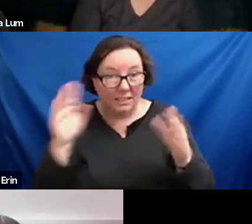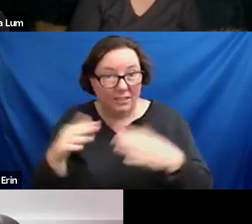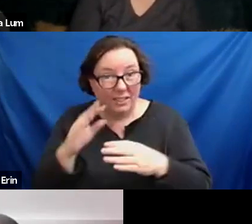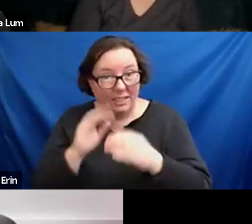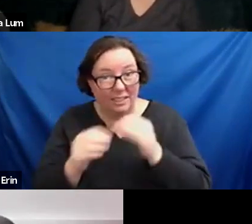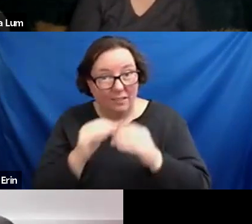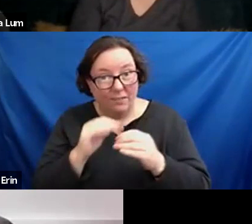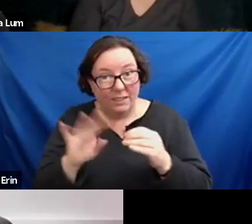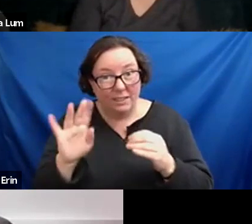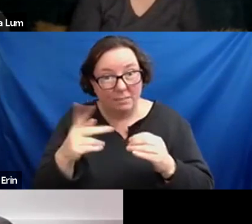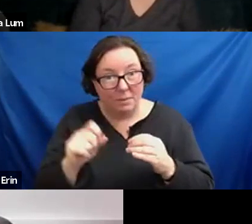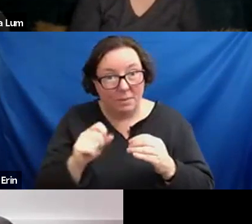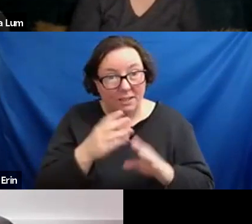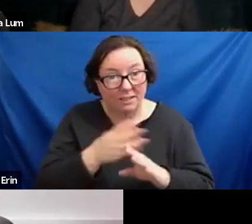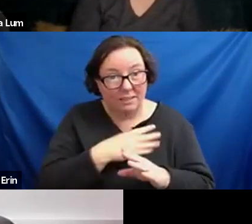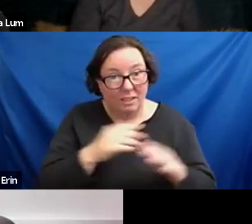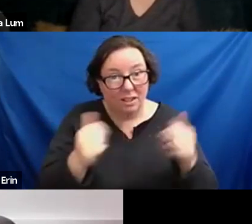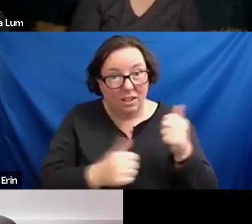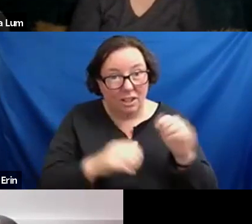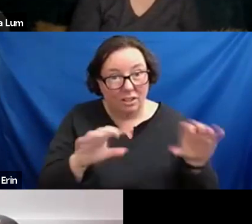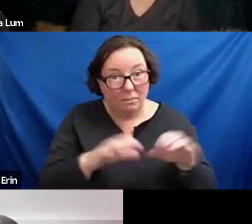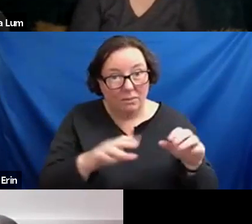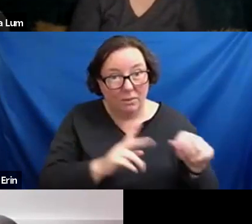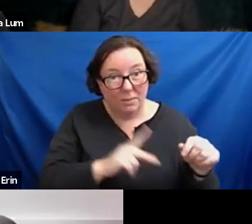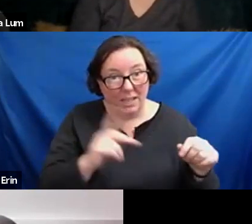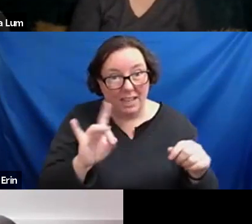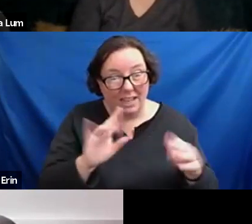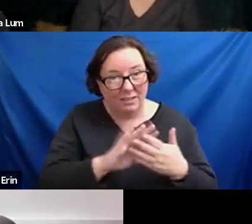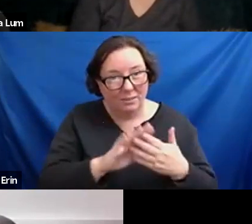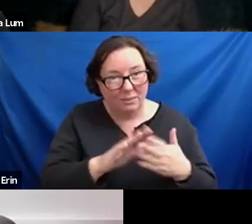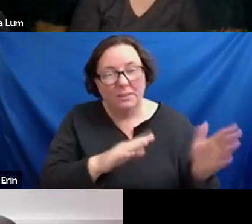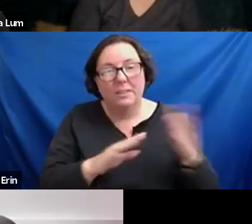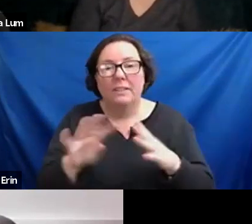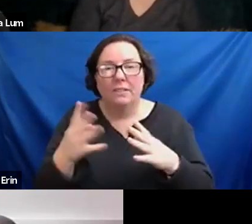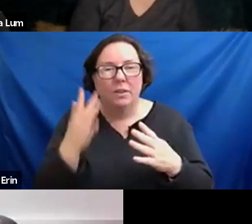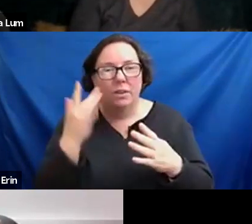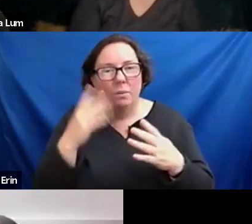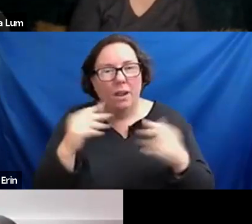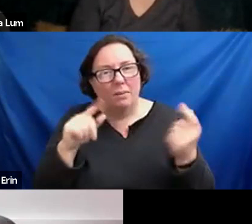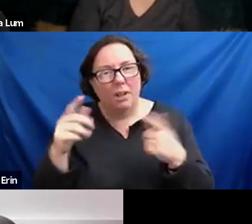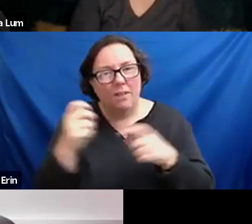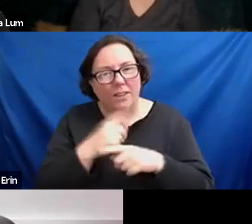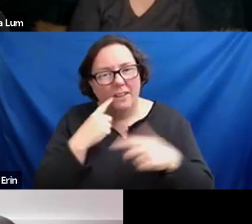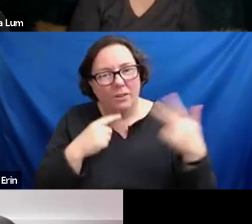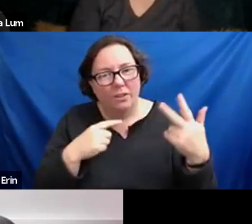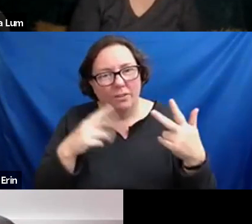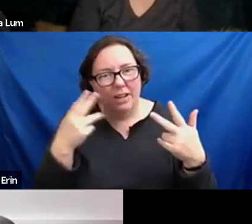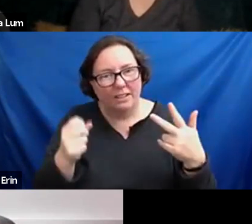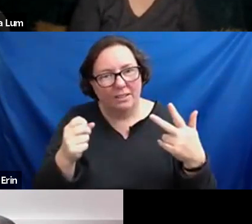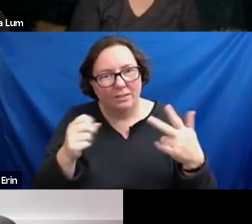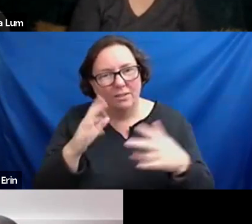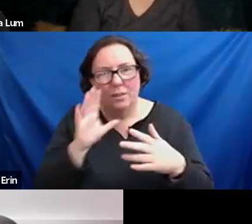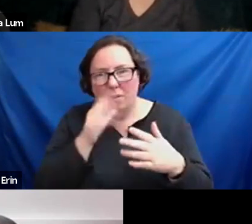fixing BPS's underperforming K-8 schools? 4, why are we all fighting over 3 high schools? Work on